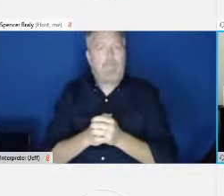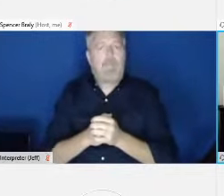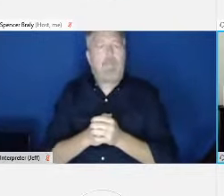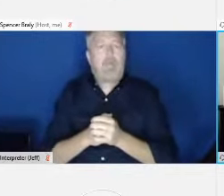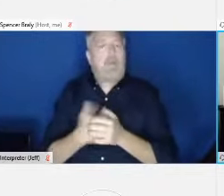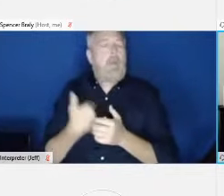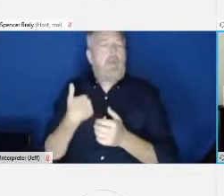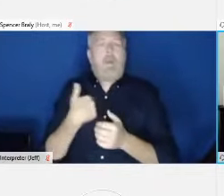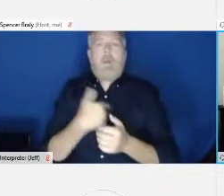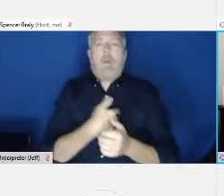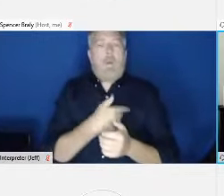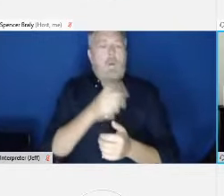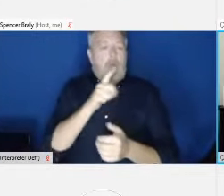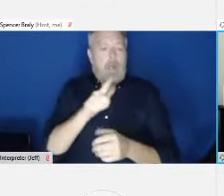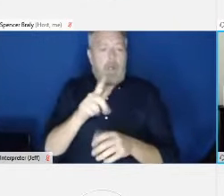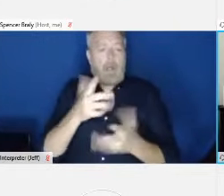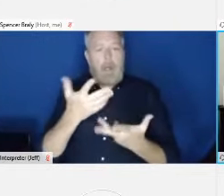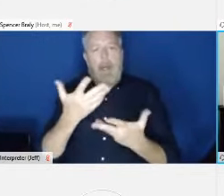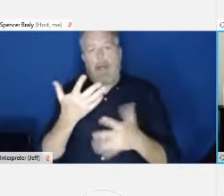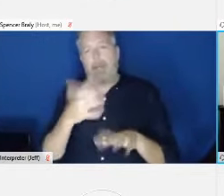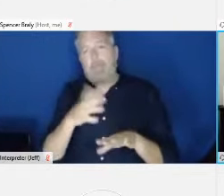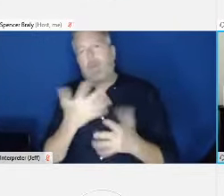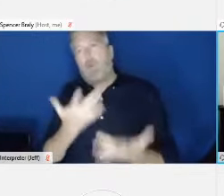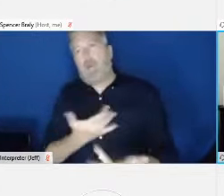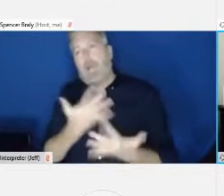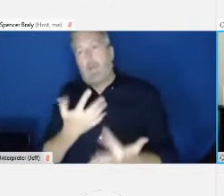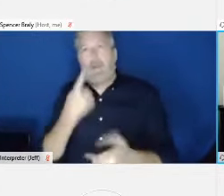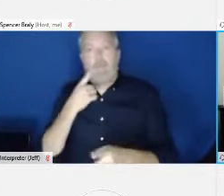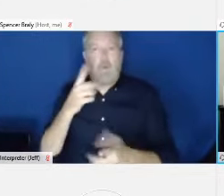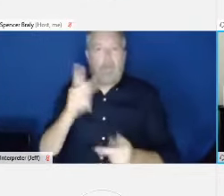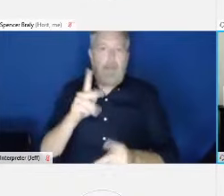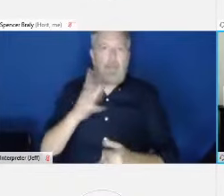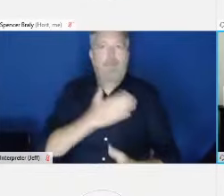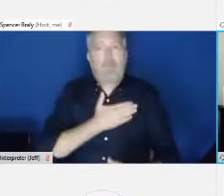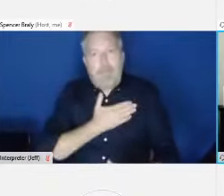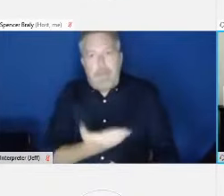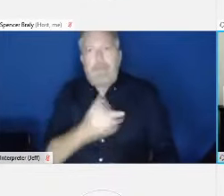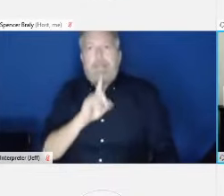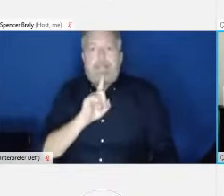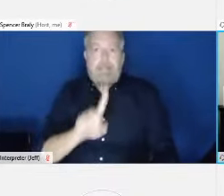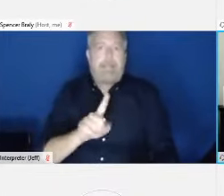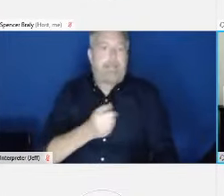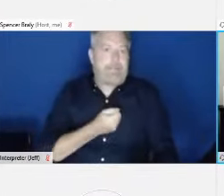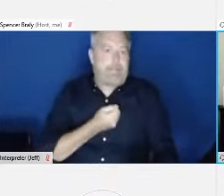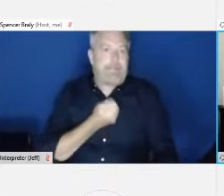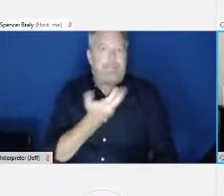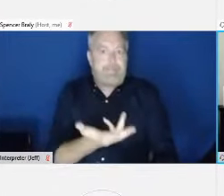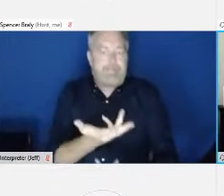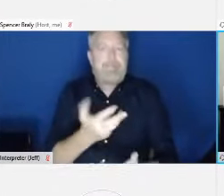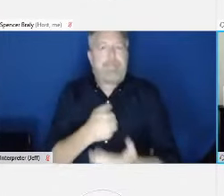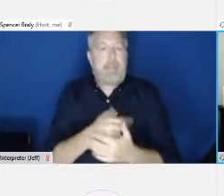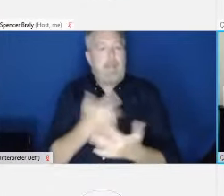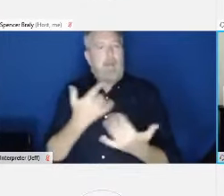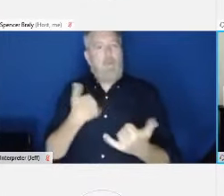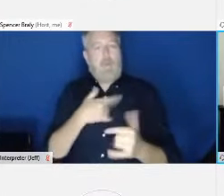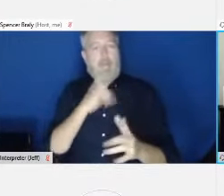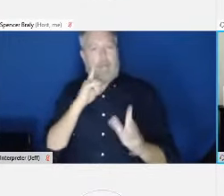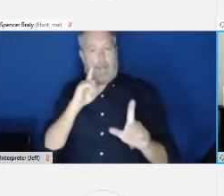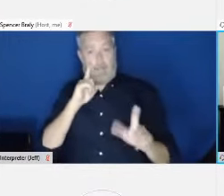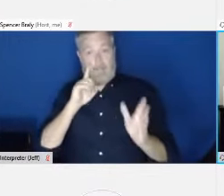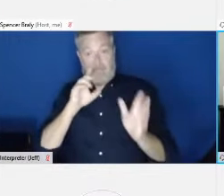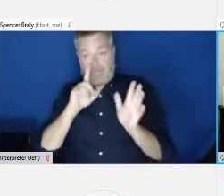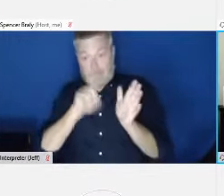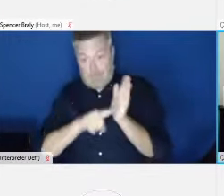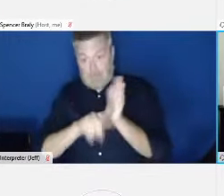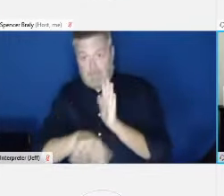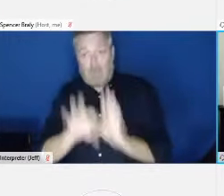solely rely on self-reporting. This allows us to quickly identify and isolate positive